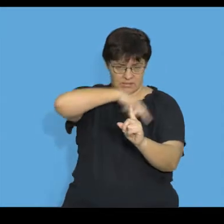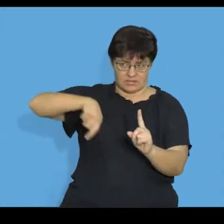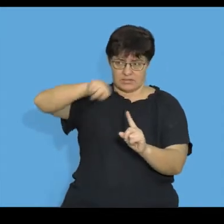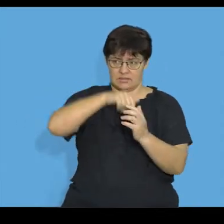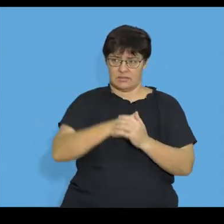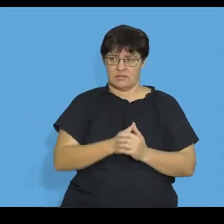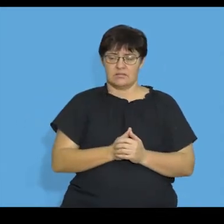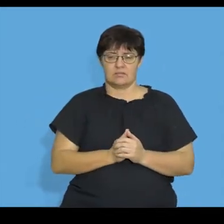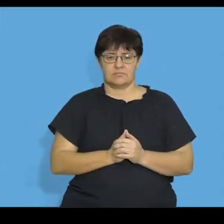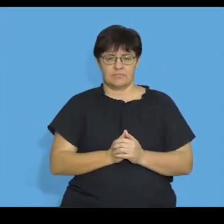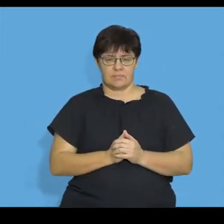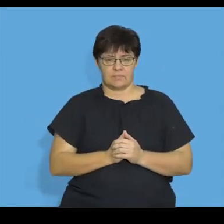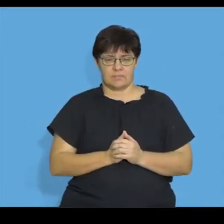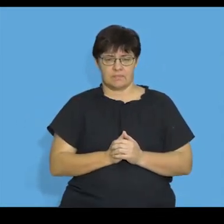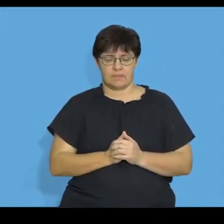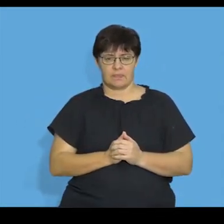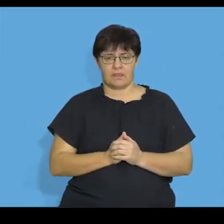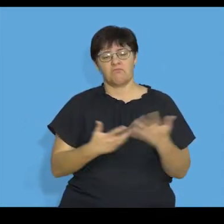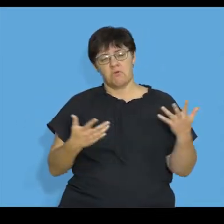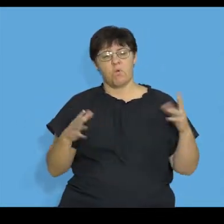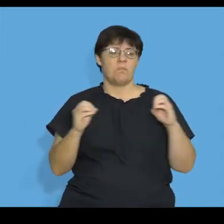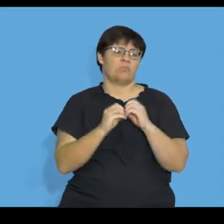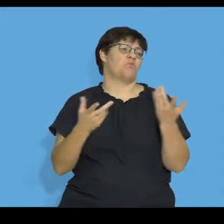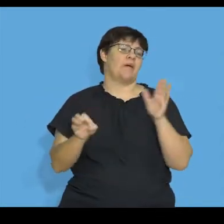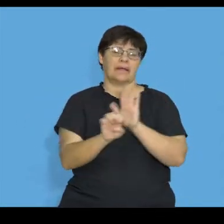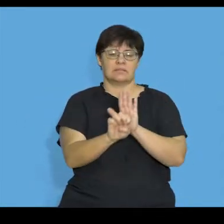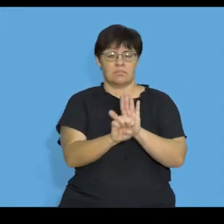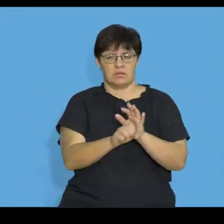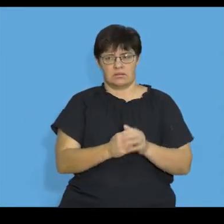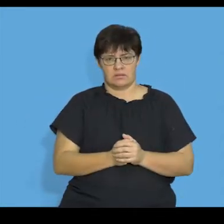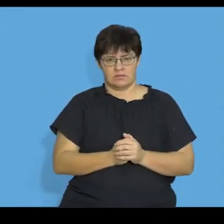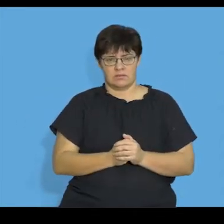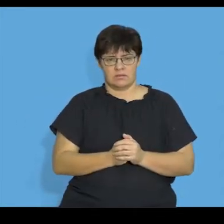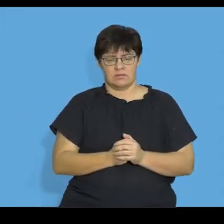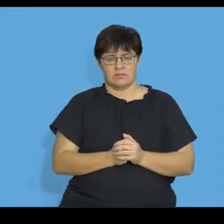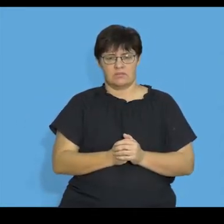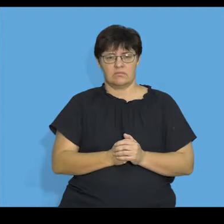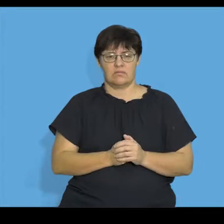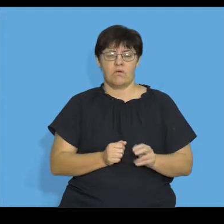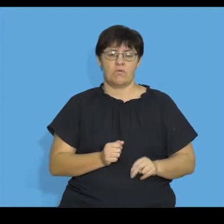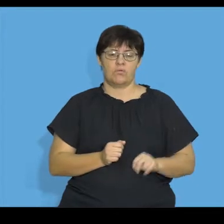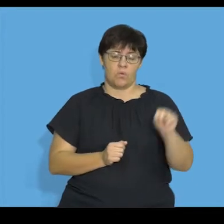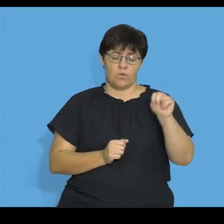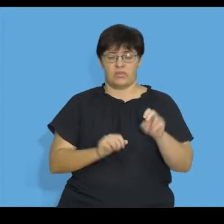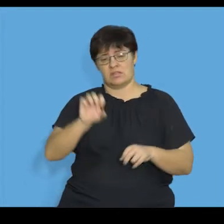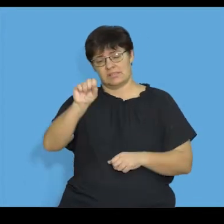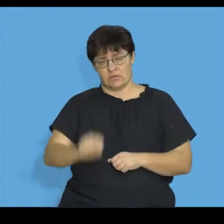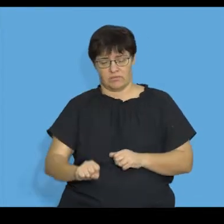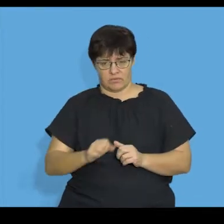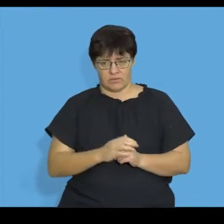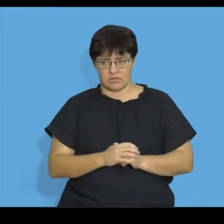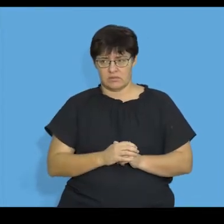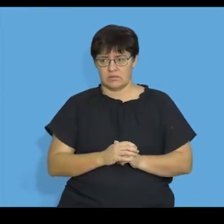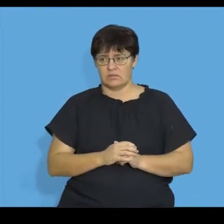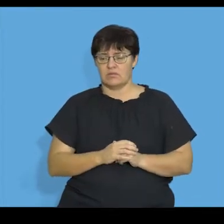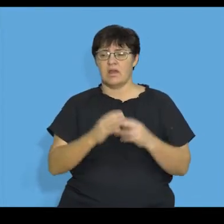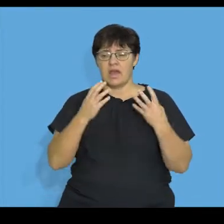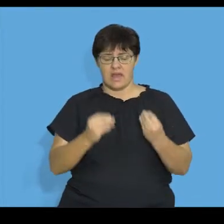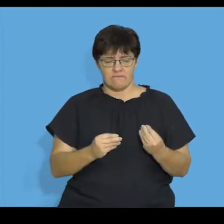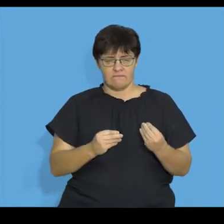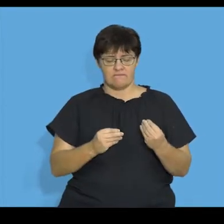So around a bar magnet, for example, you would recognize you have a north end and a south end, and you've got these